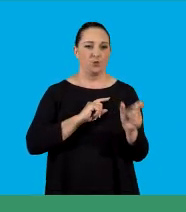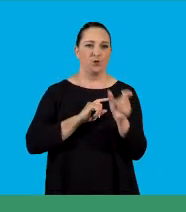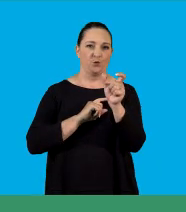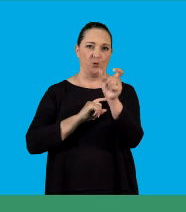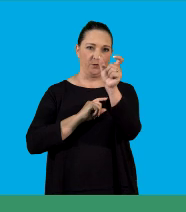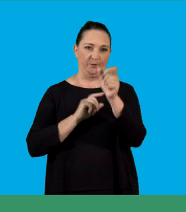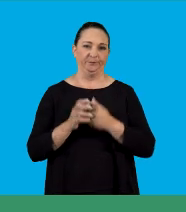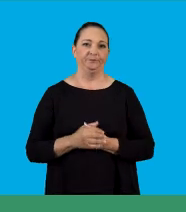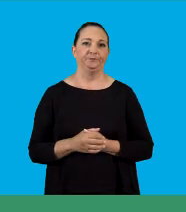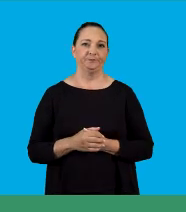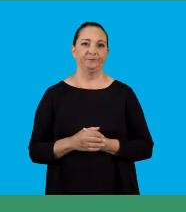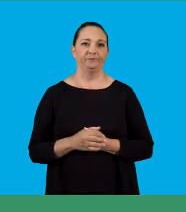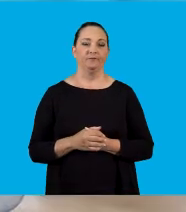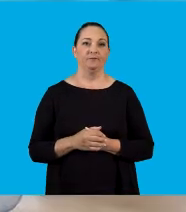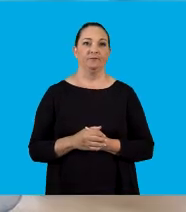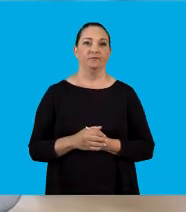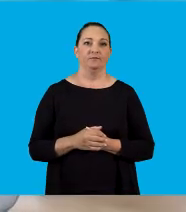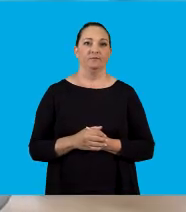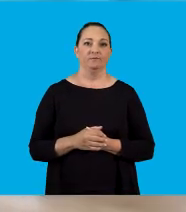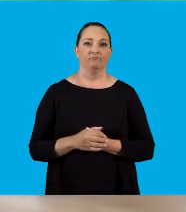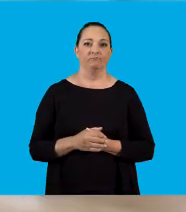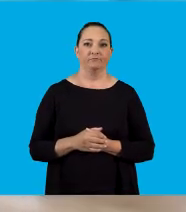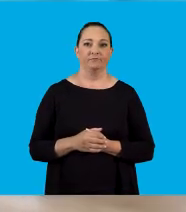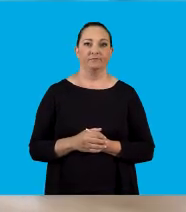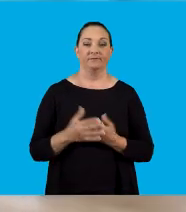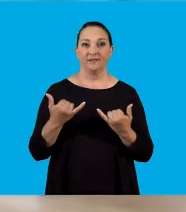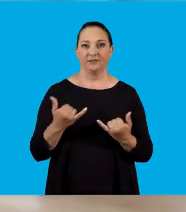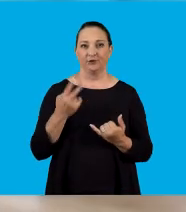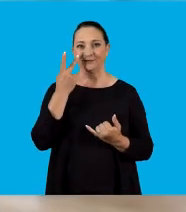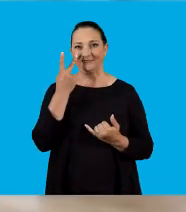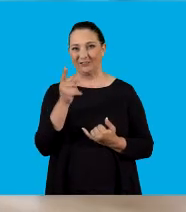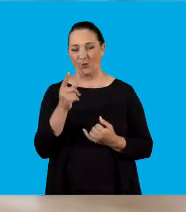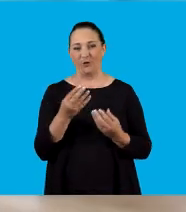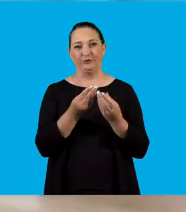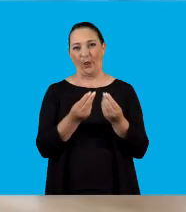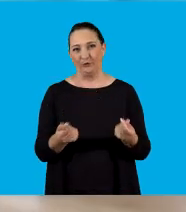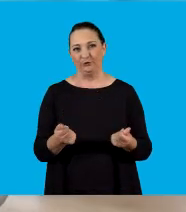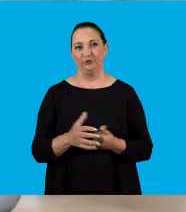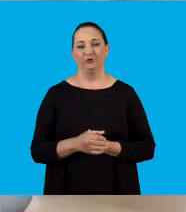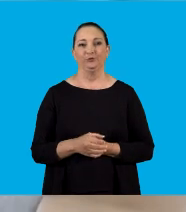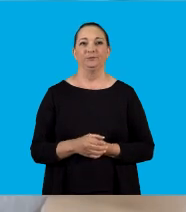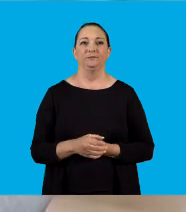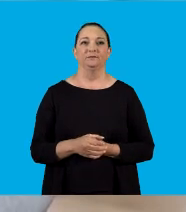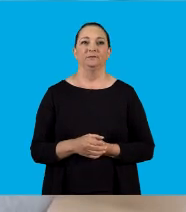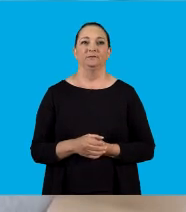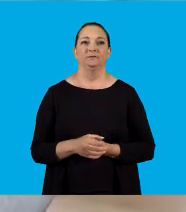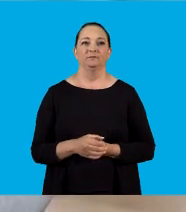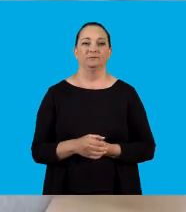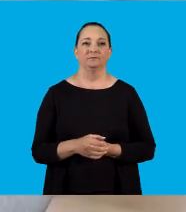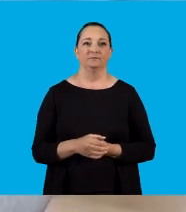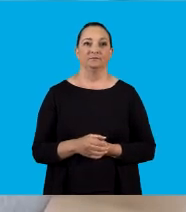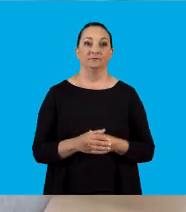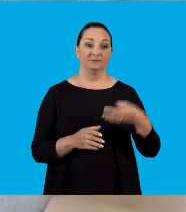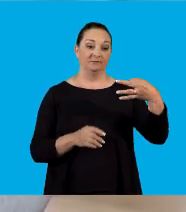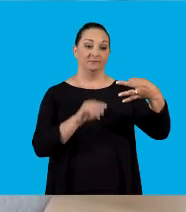All right, so we need to come up with the solutions for this. Like I said, those are